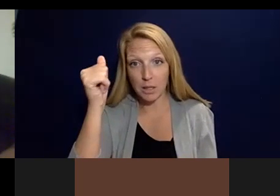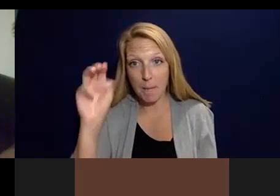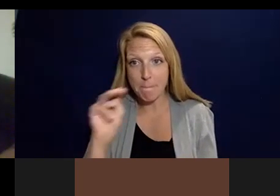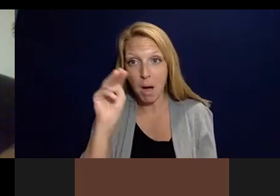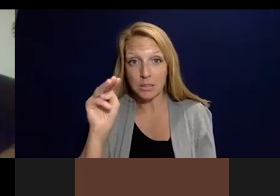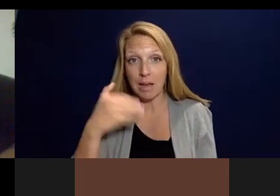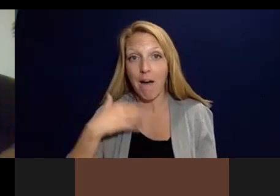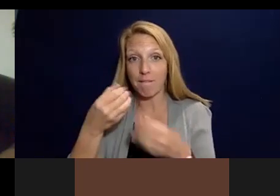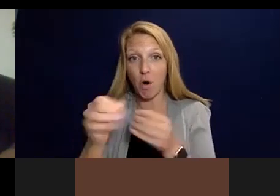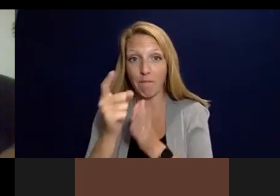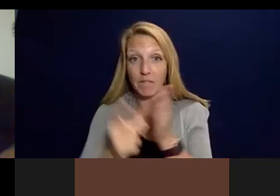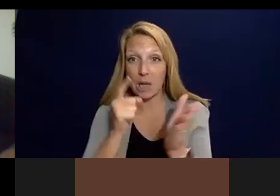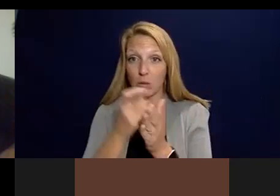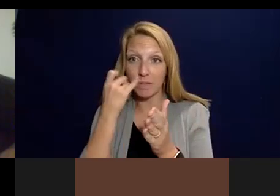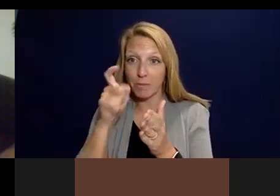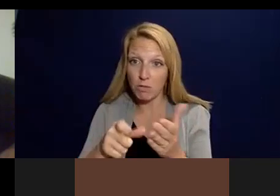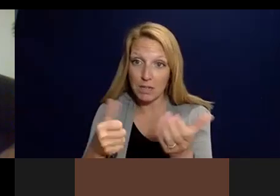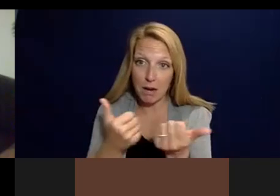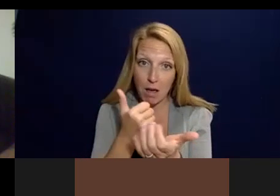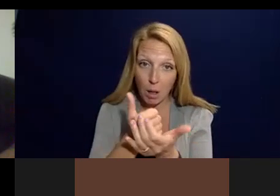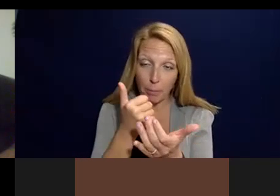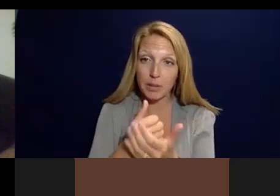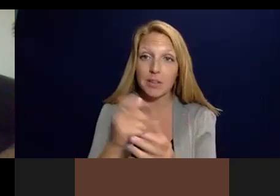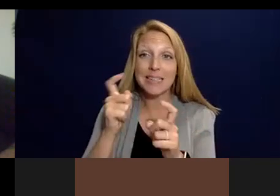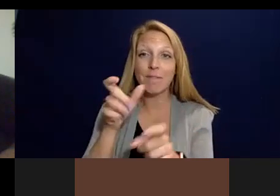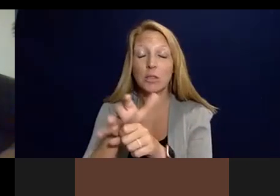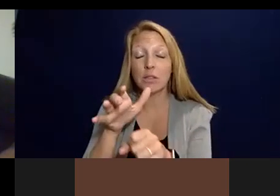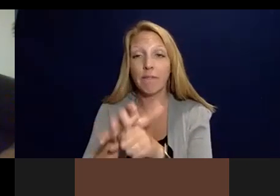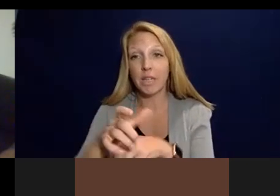some assistance for the exam, give yourself plenty of time.